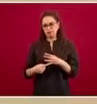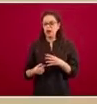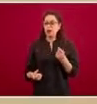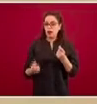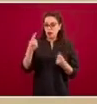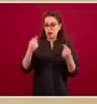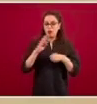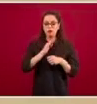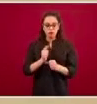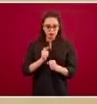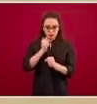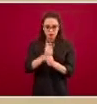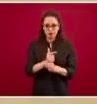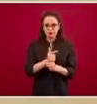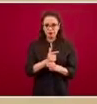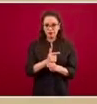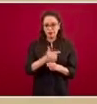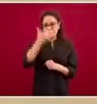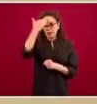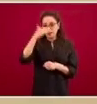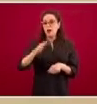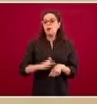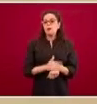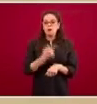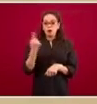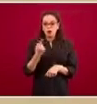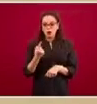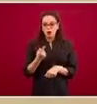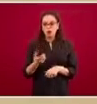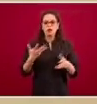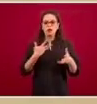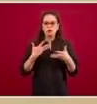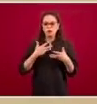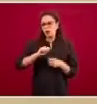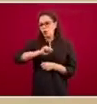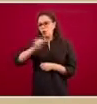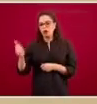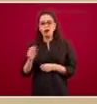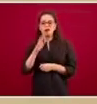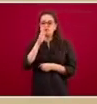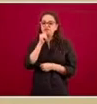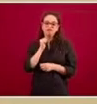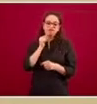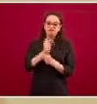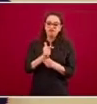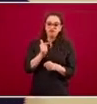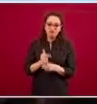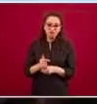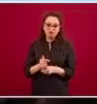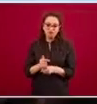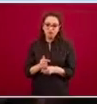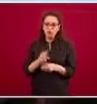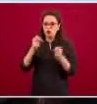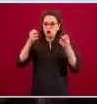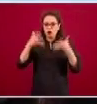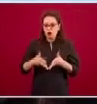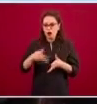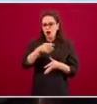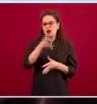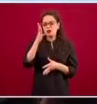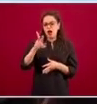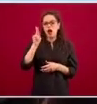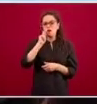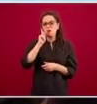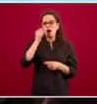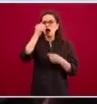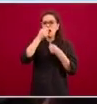of causes. Some of them are identified and a lot of them are not identified. It doesn't matter if you run